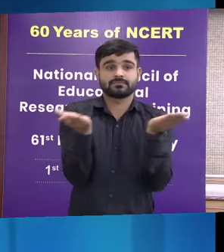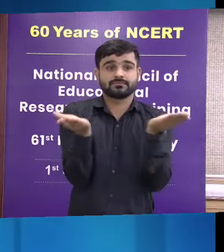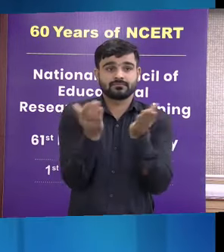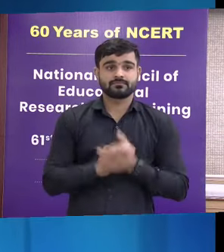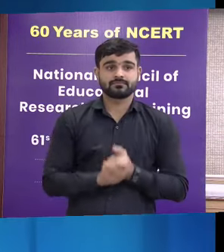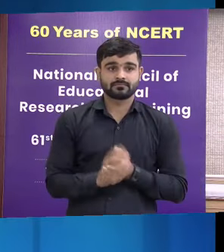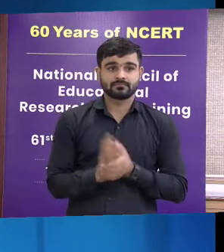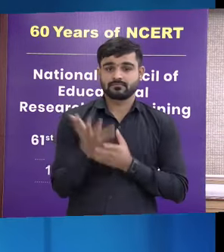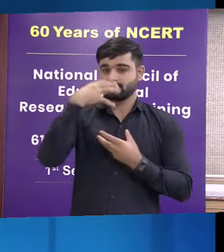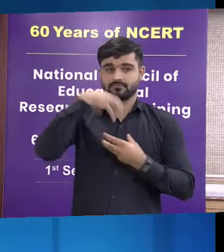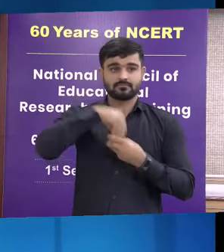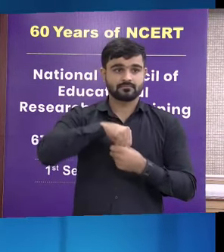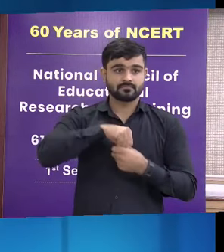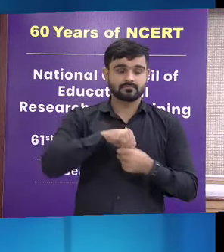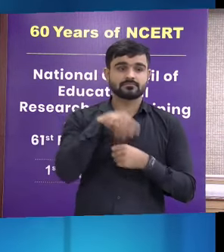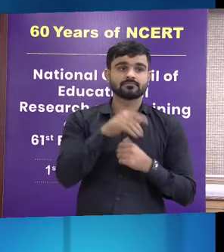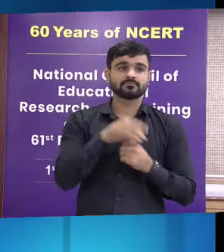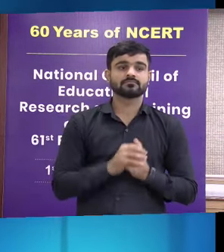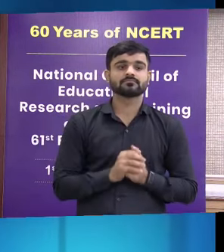to be here in this